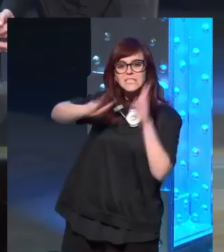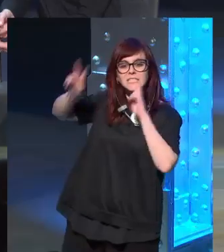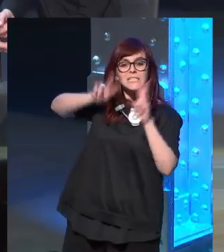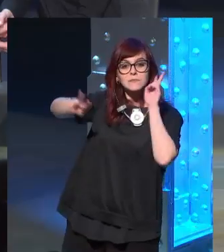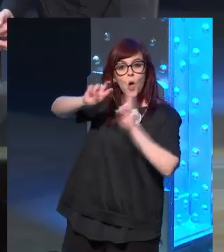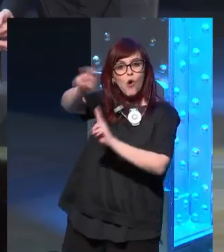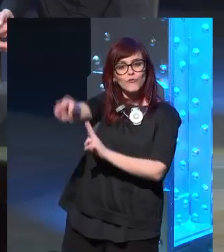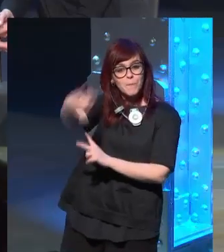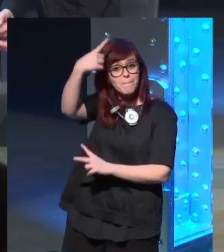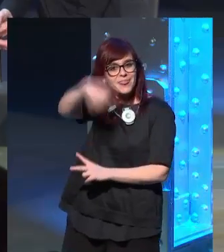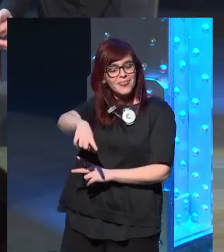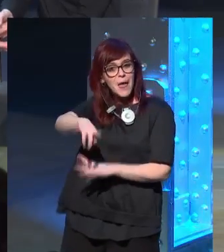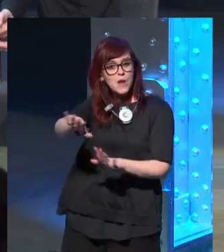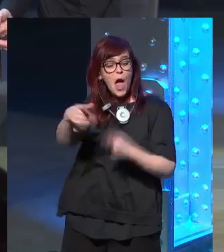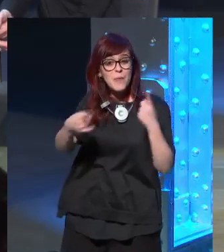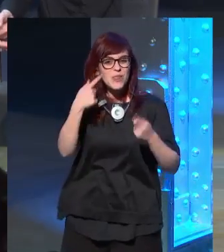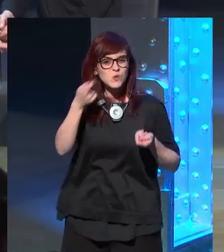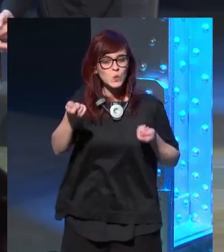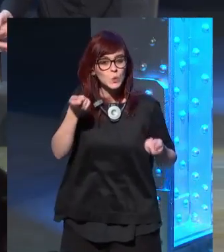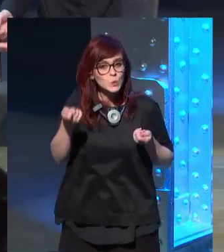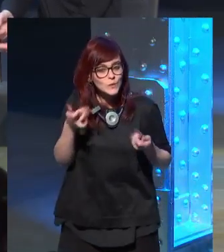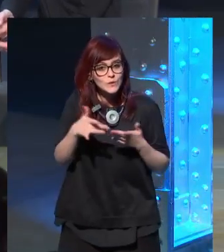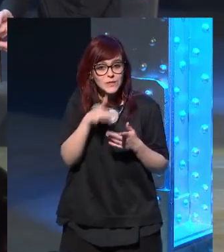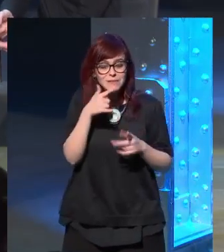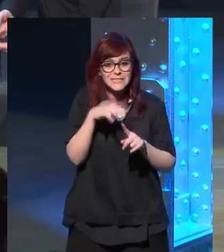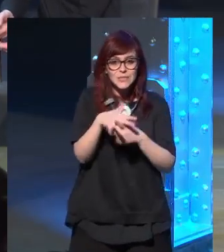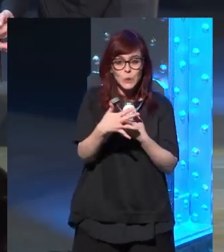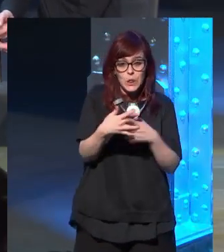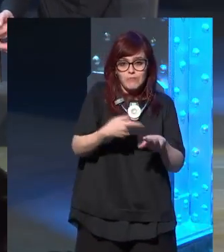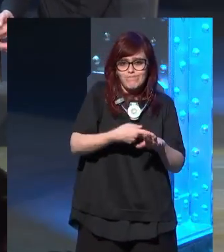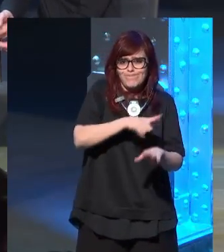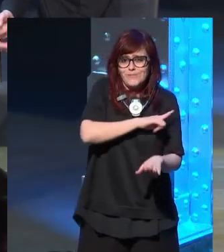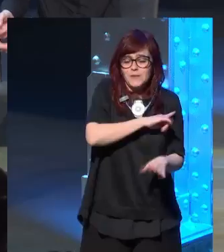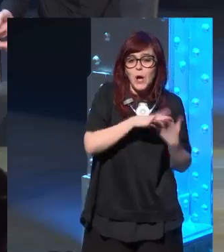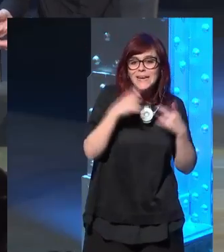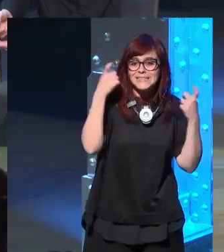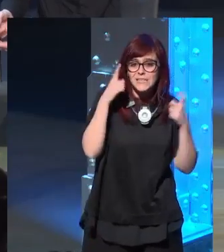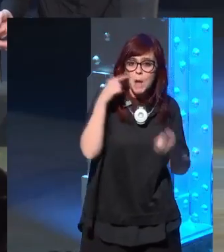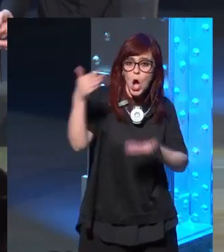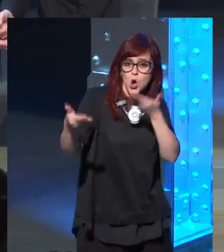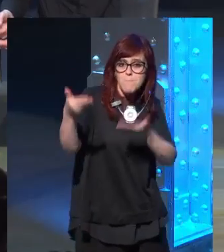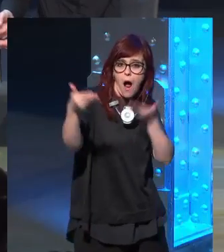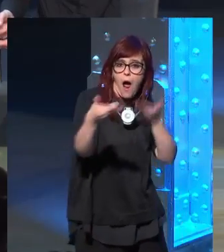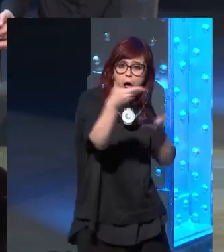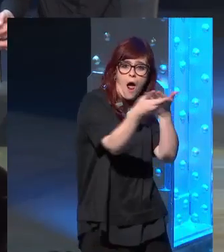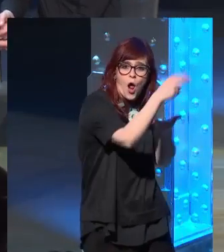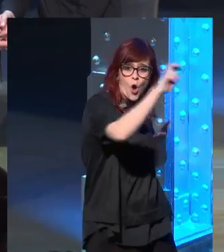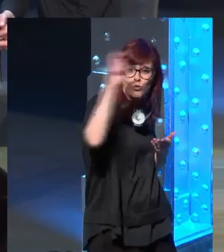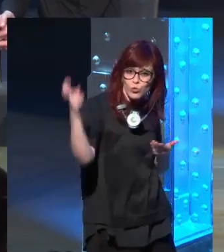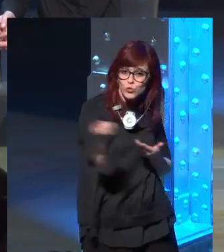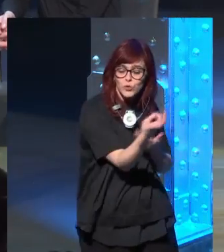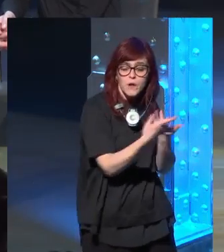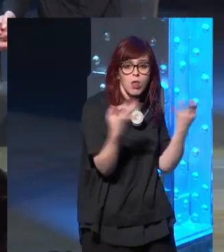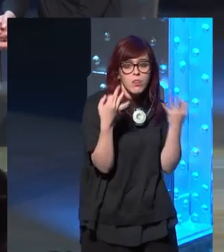stop trying. It's difficult, but perhaps trying not to compare ourselves to other people, and perhaps